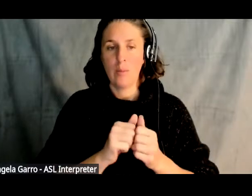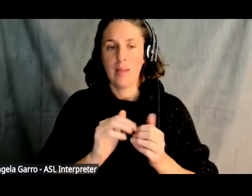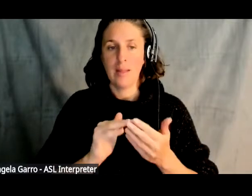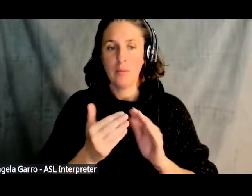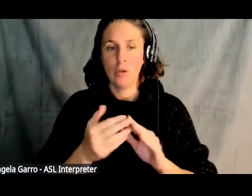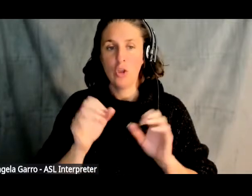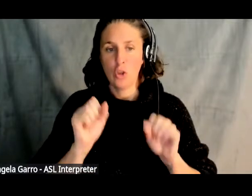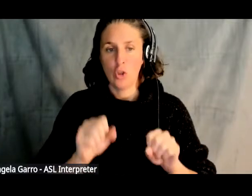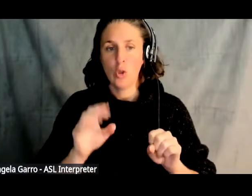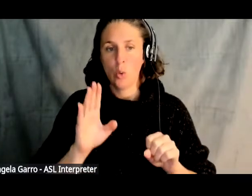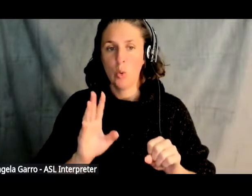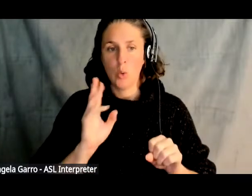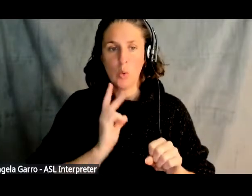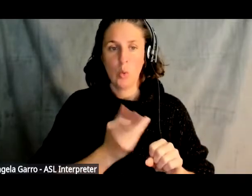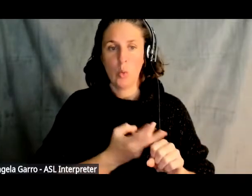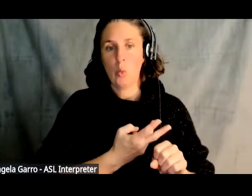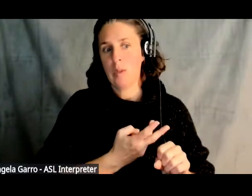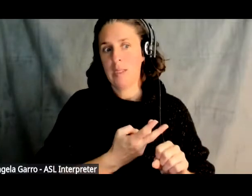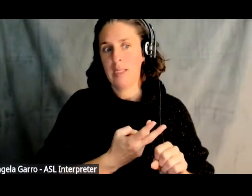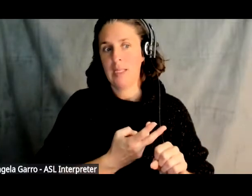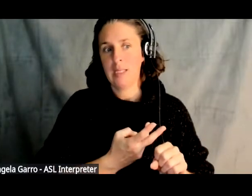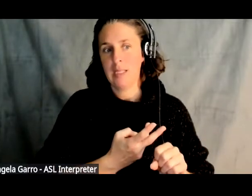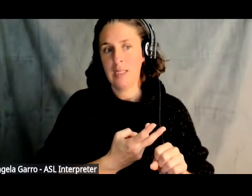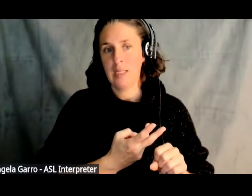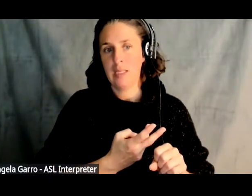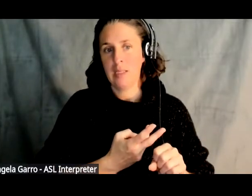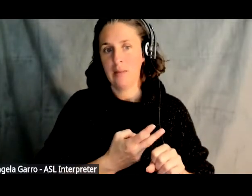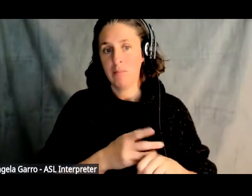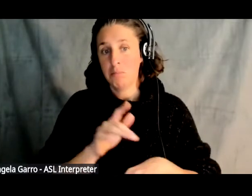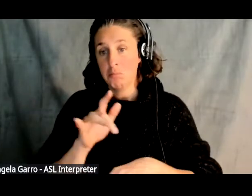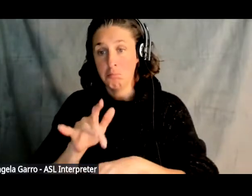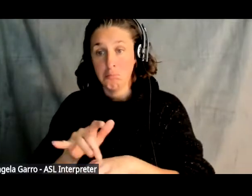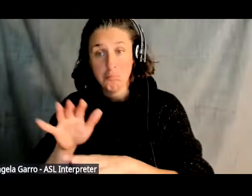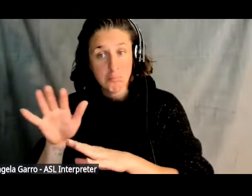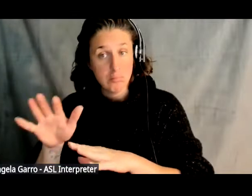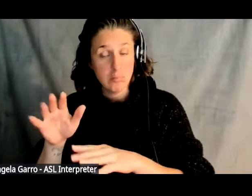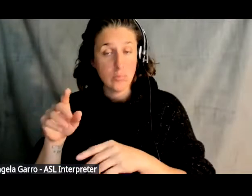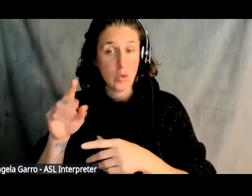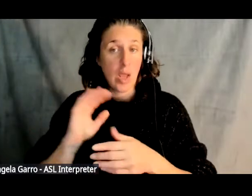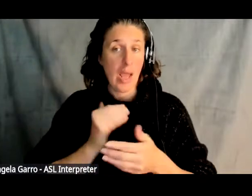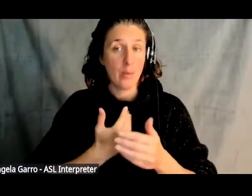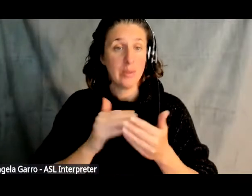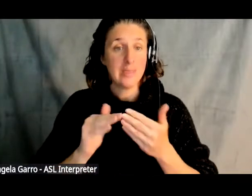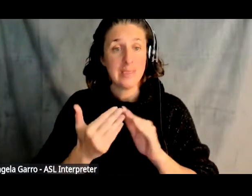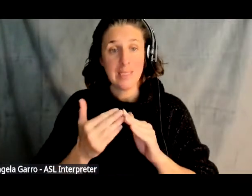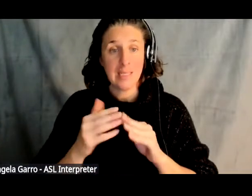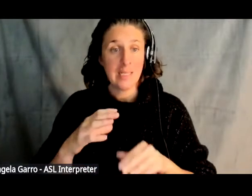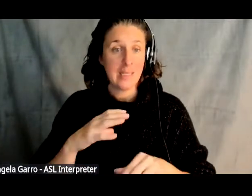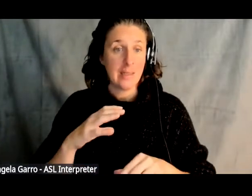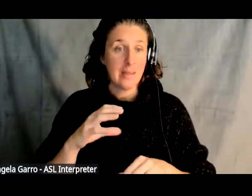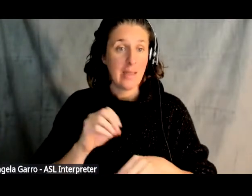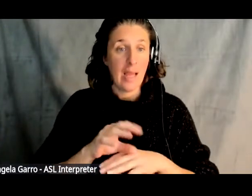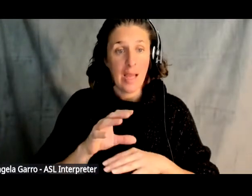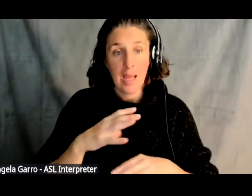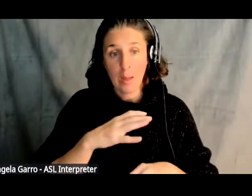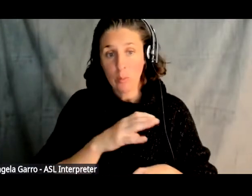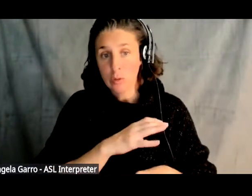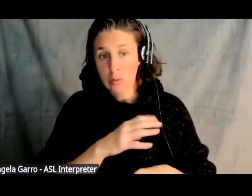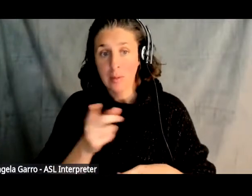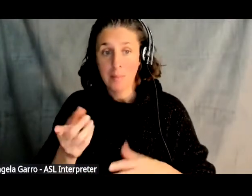could we even like tap into our city councils? Maybe they have folks that they work with as